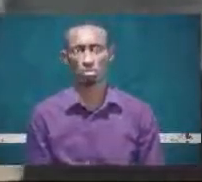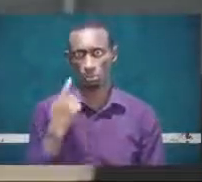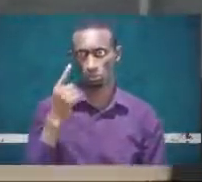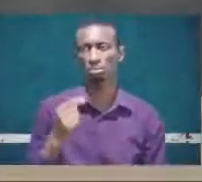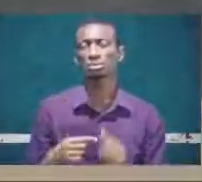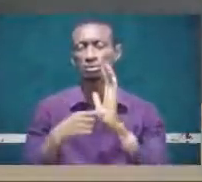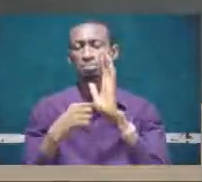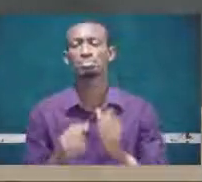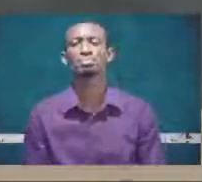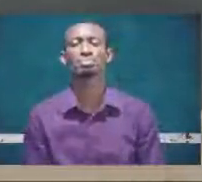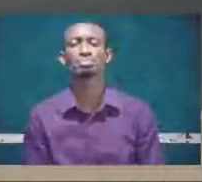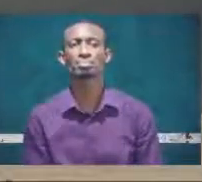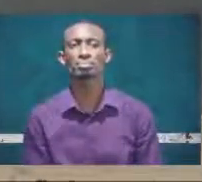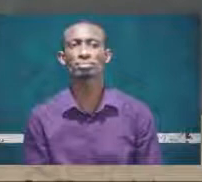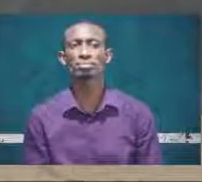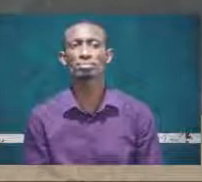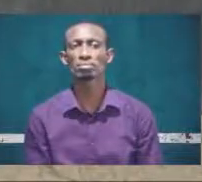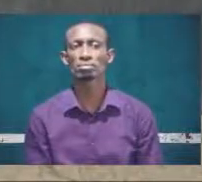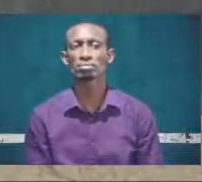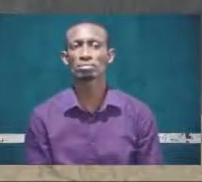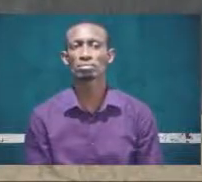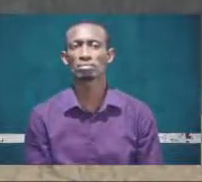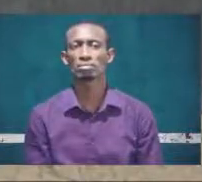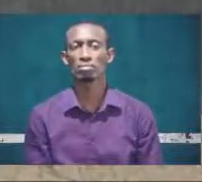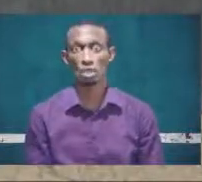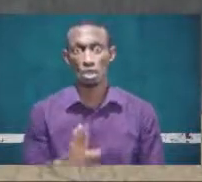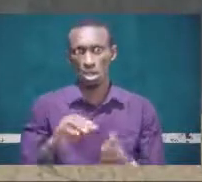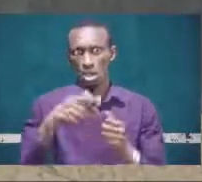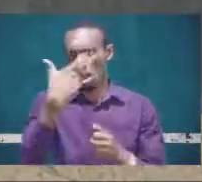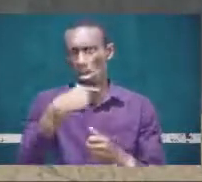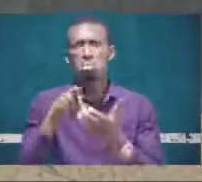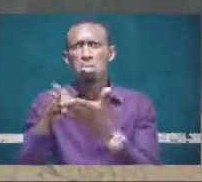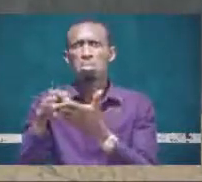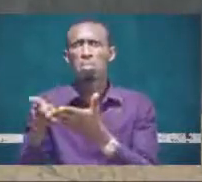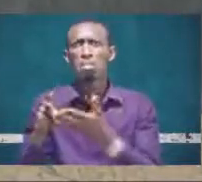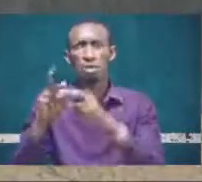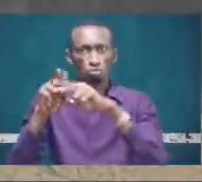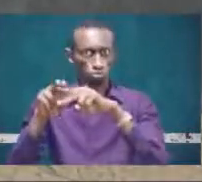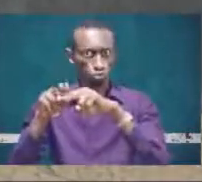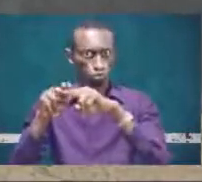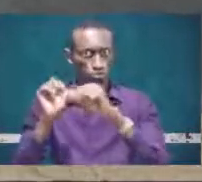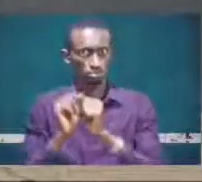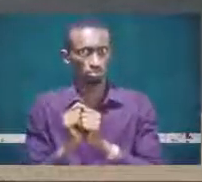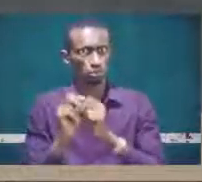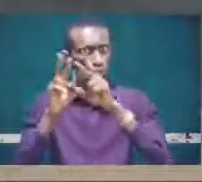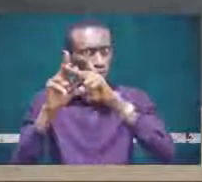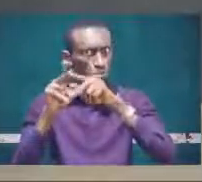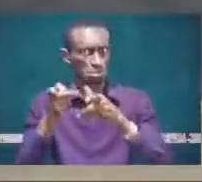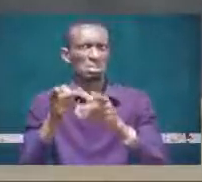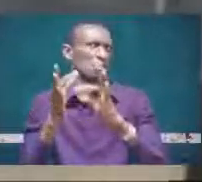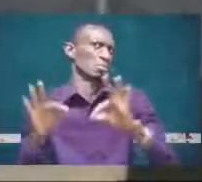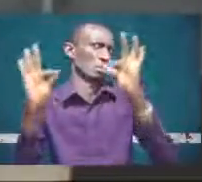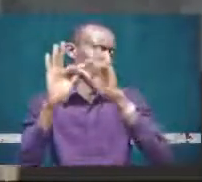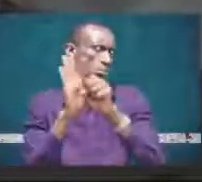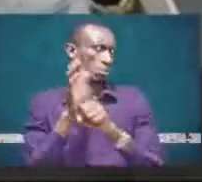like salt, the demand for salt. This is a necessity good. It is a necessity good.